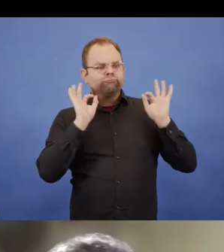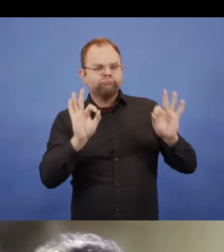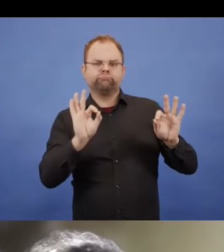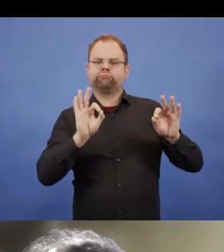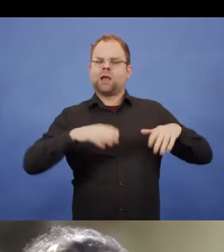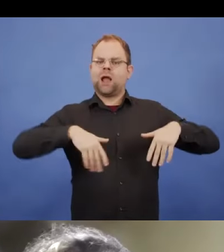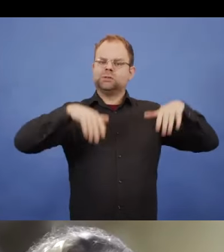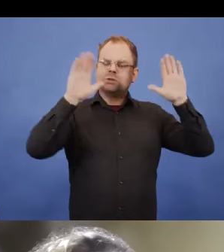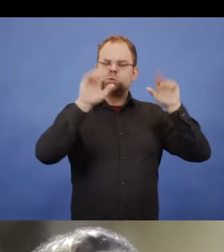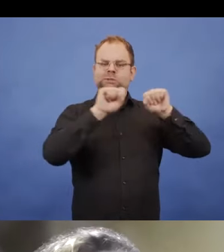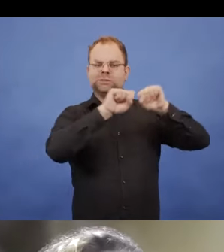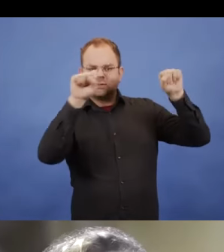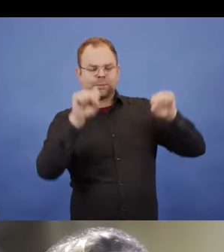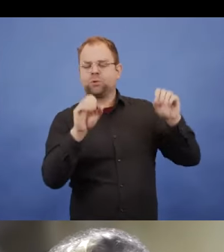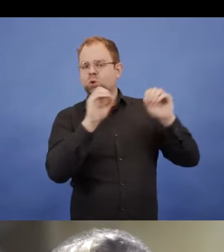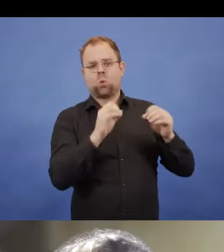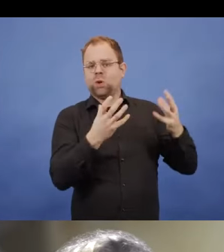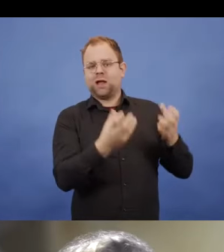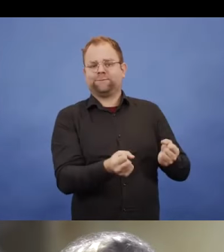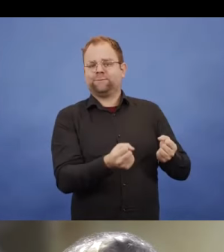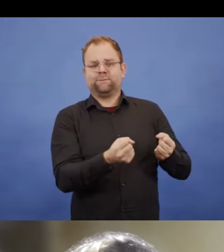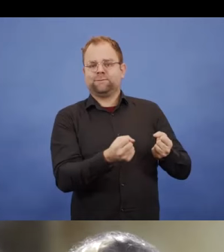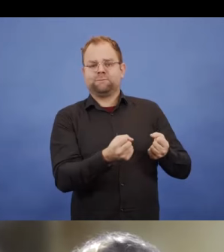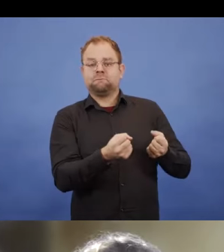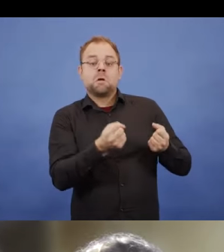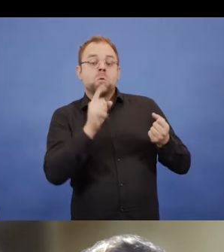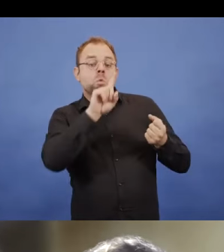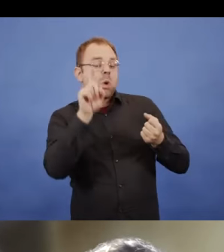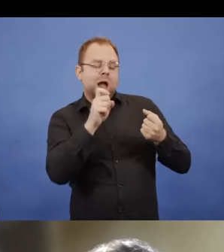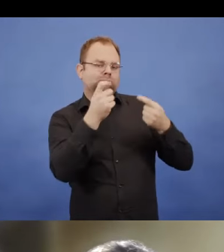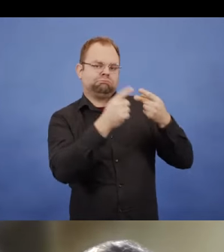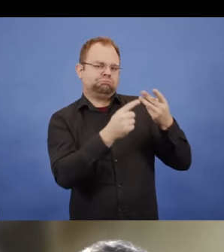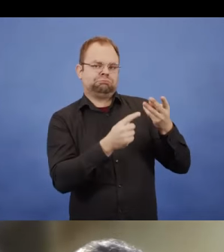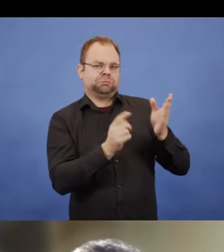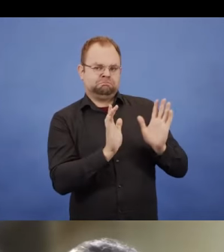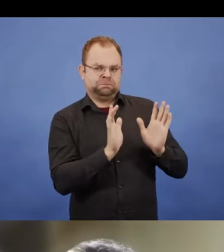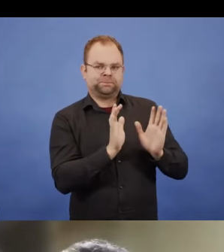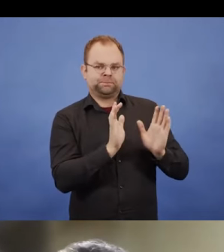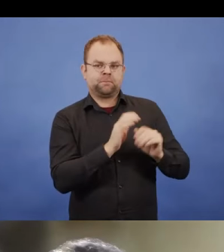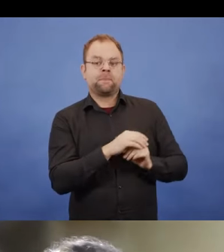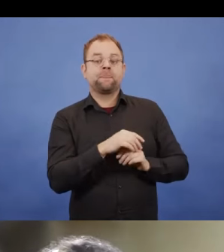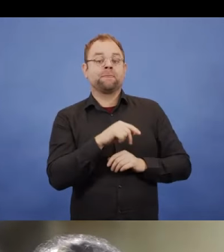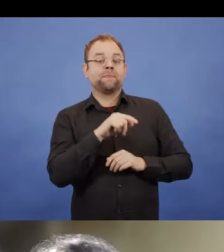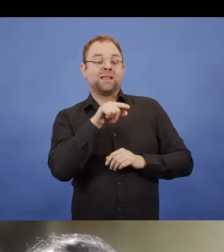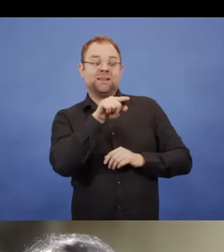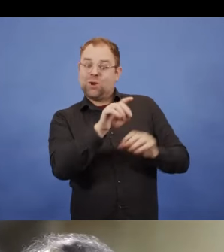asylum procedures, where the asylum application would be